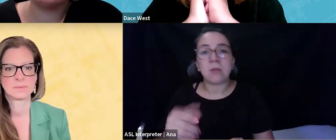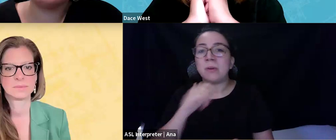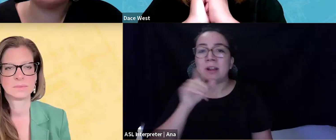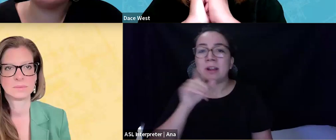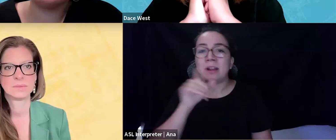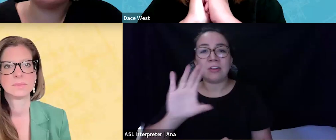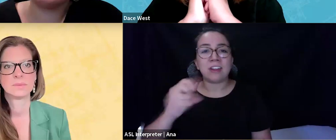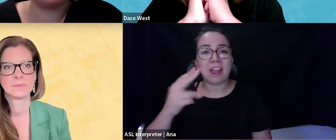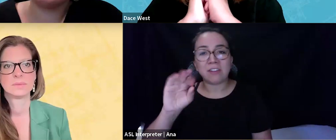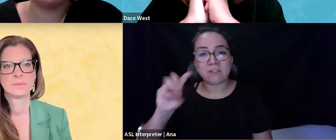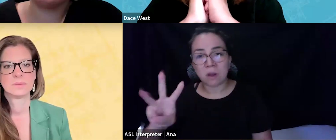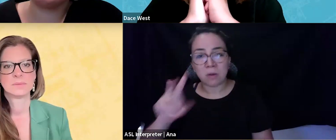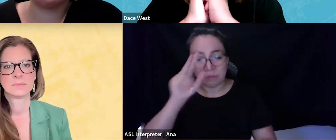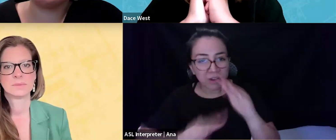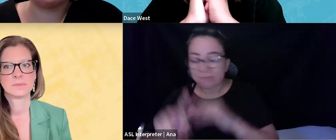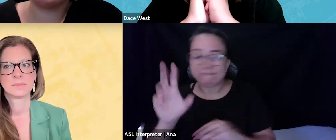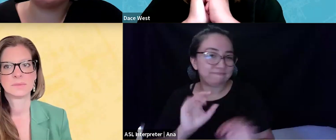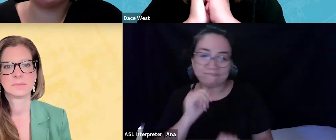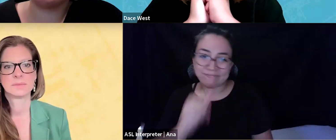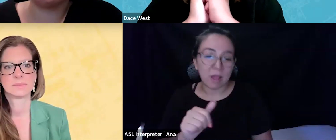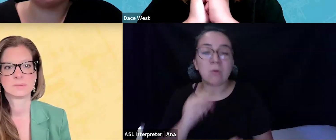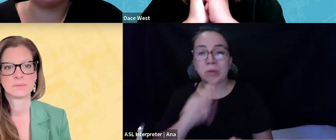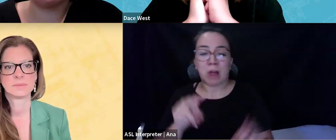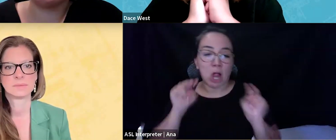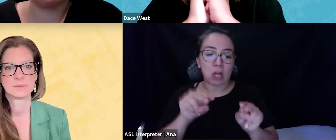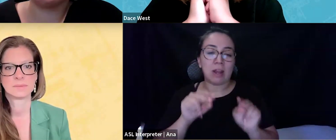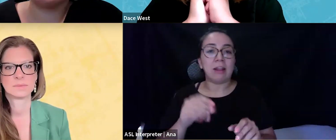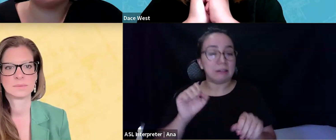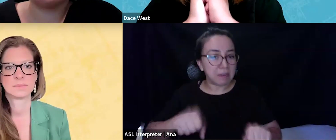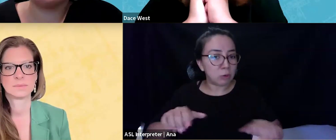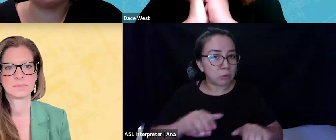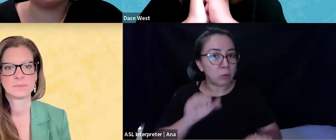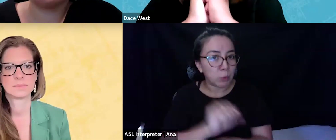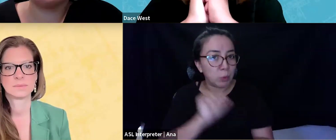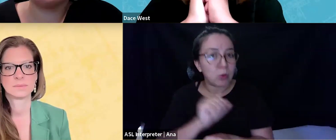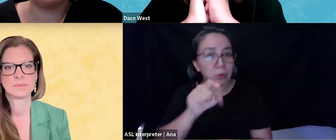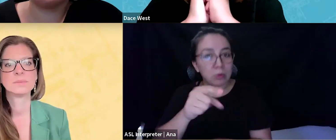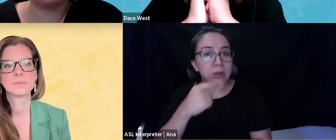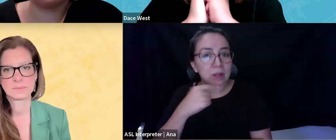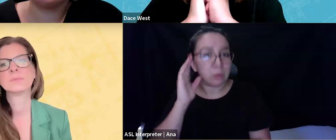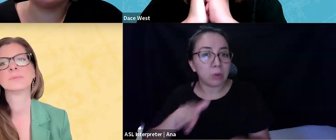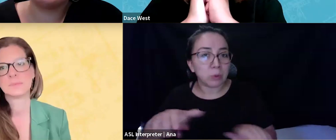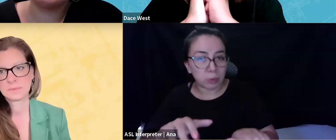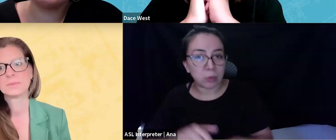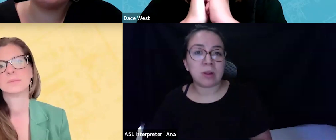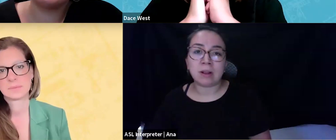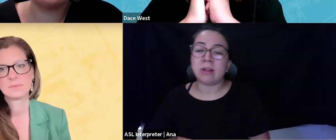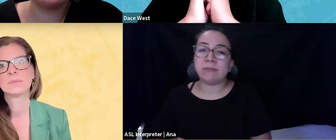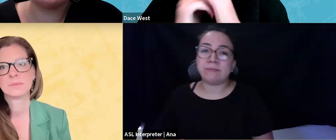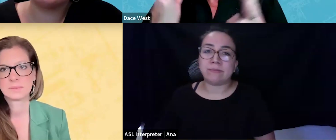flow projections. We're really just looking at, can you do the work that you say you're going to do? So it's a